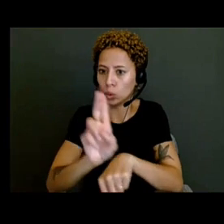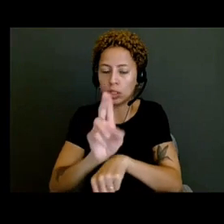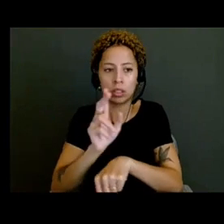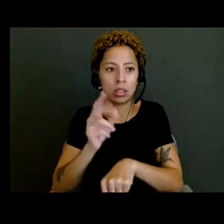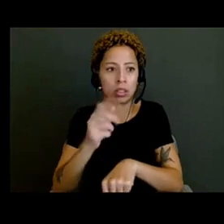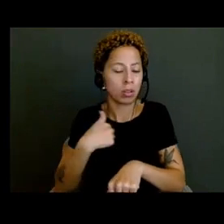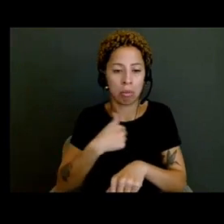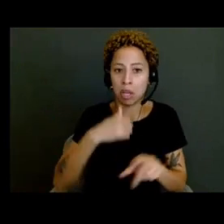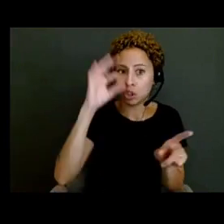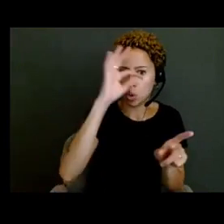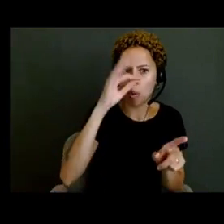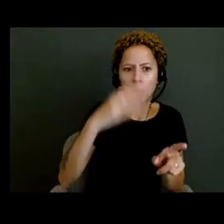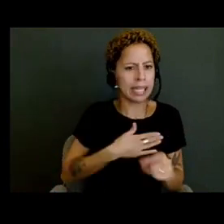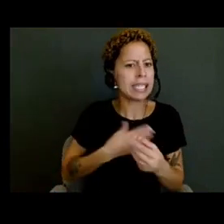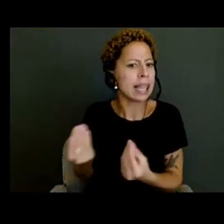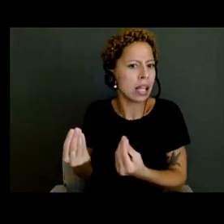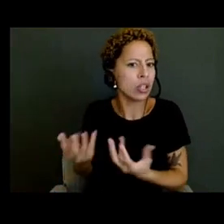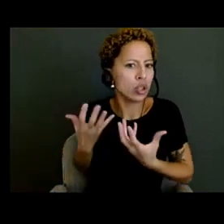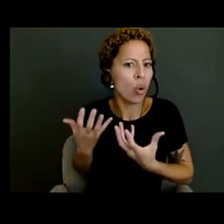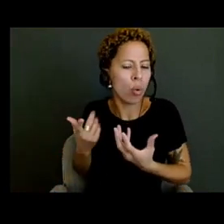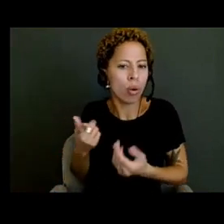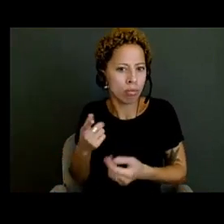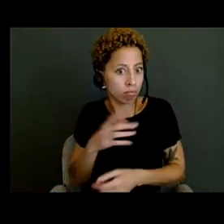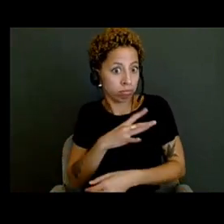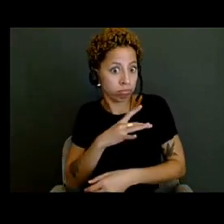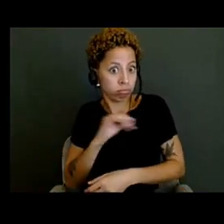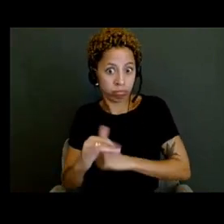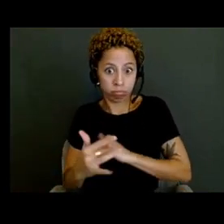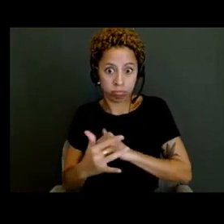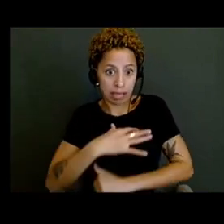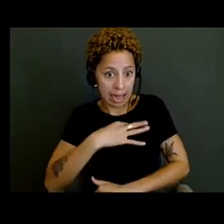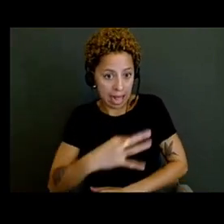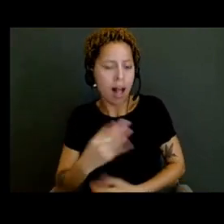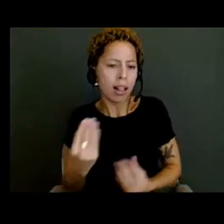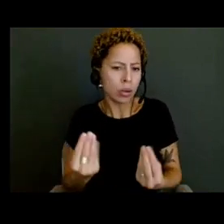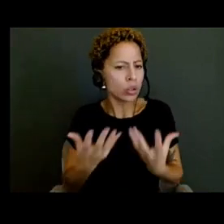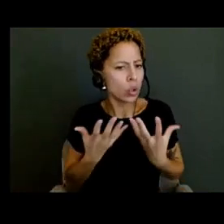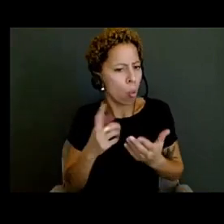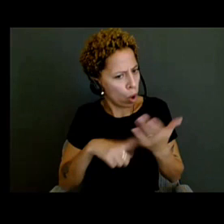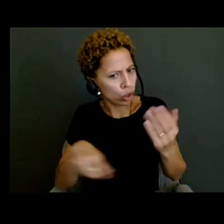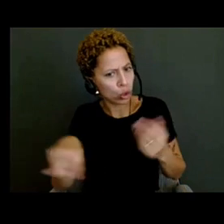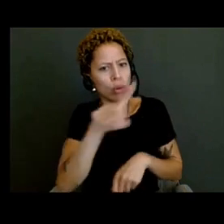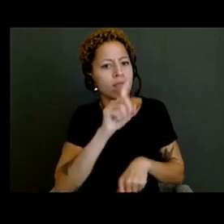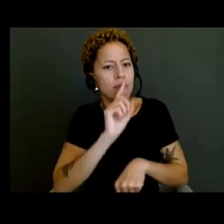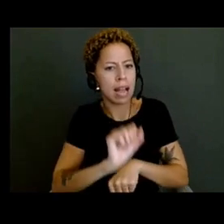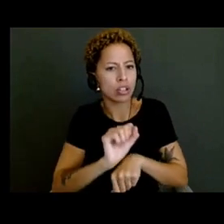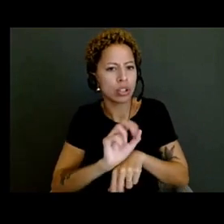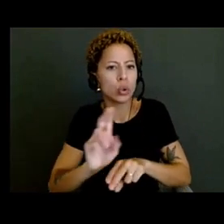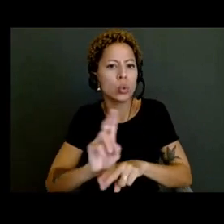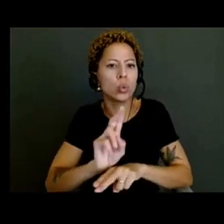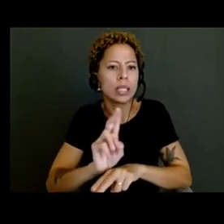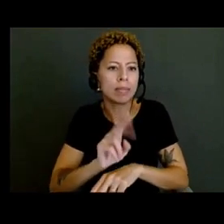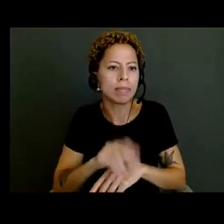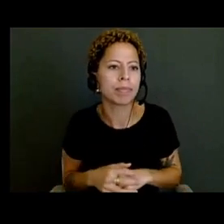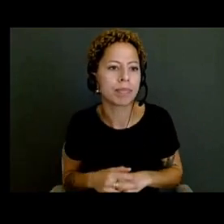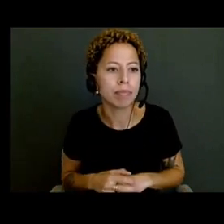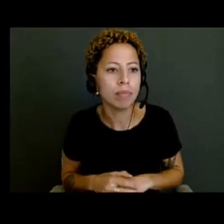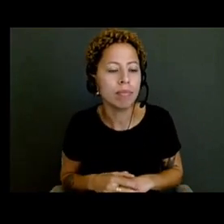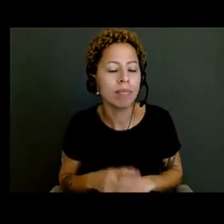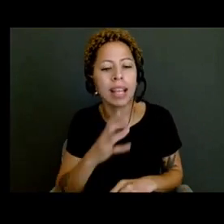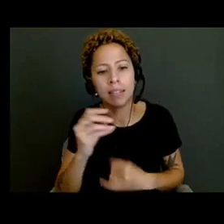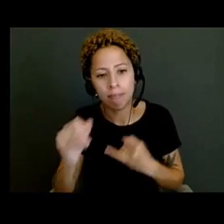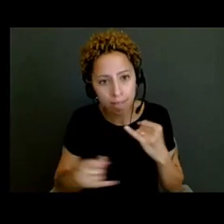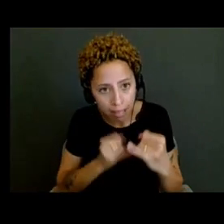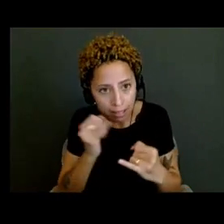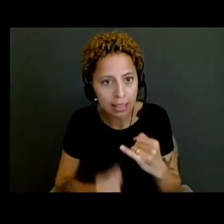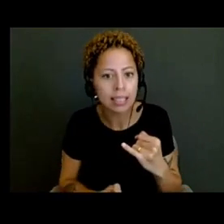the chat, send me an email. We would love to know what's out there and then what you're using as well. And finally, a big thank you